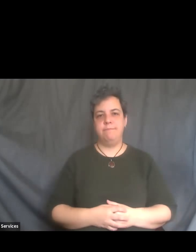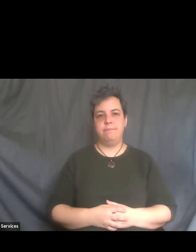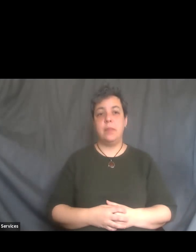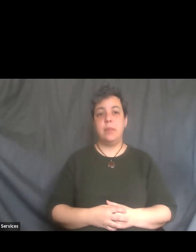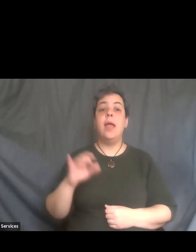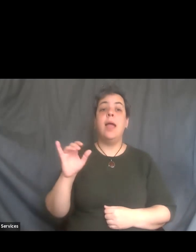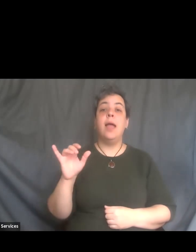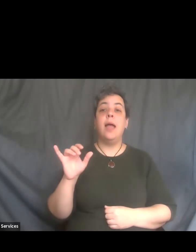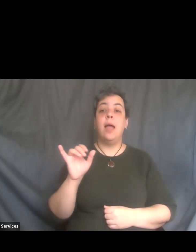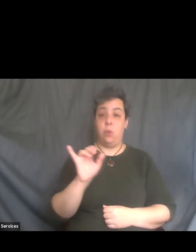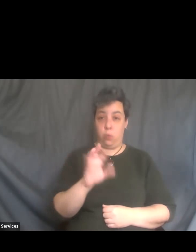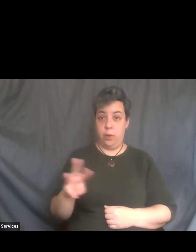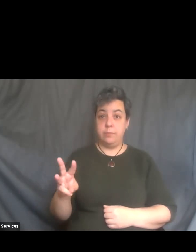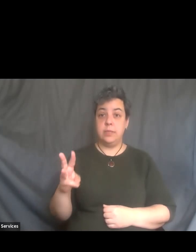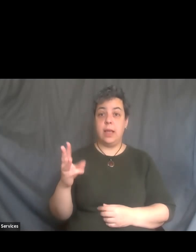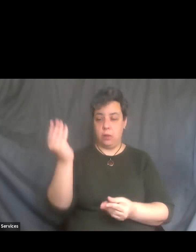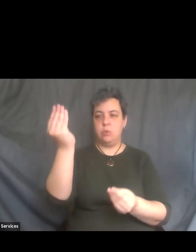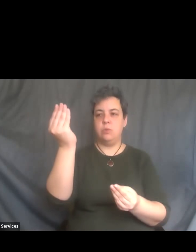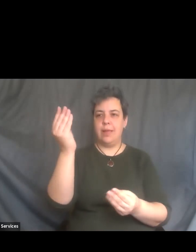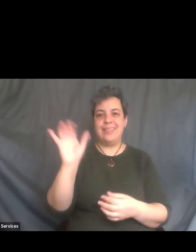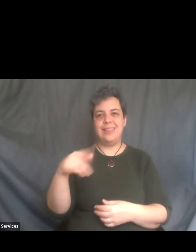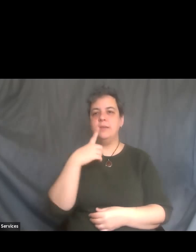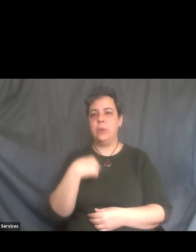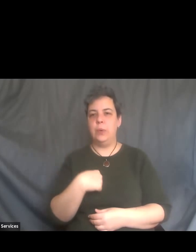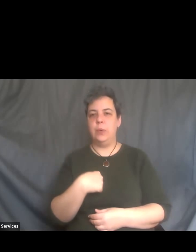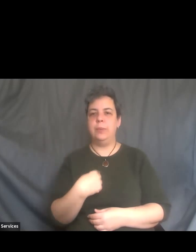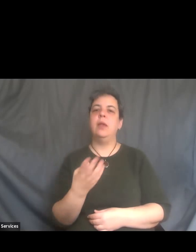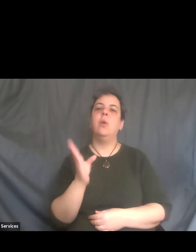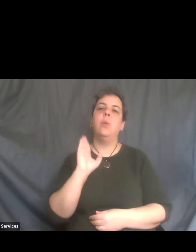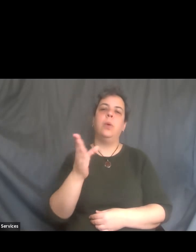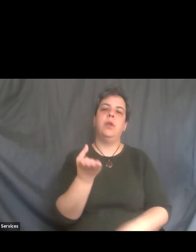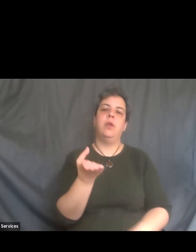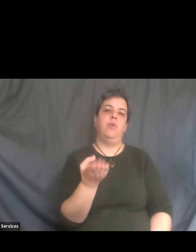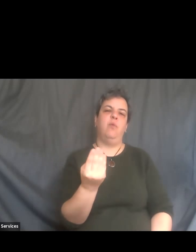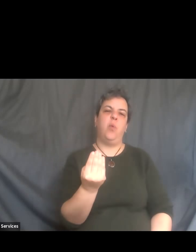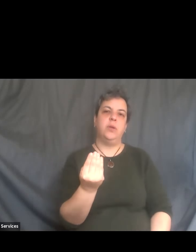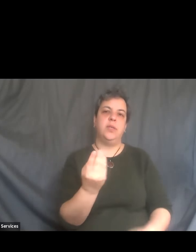That's how long it's going to take. So those are two clarifications that I wanted to make.